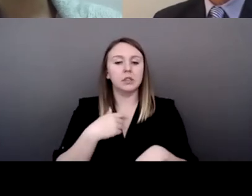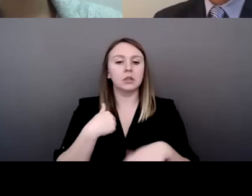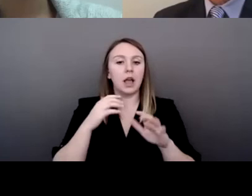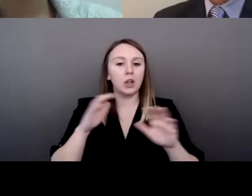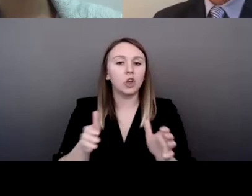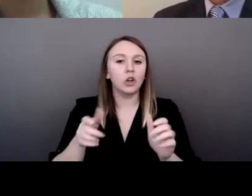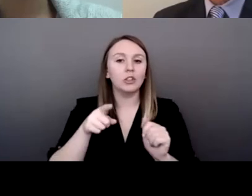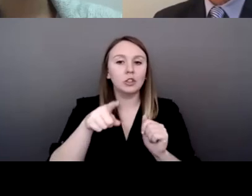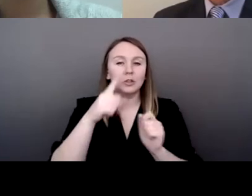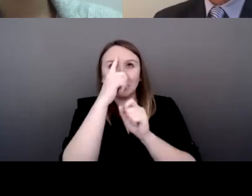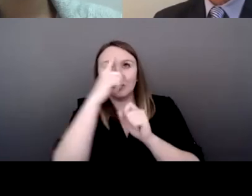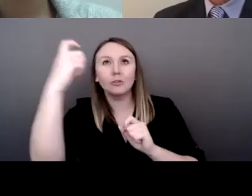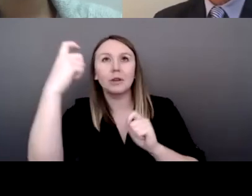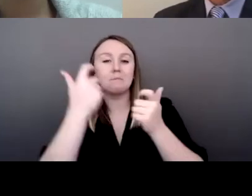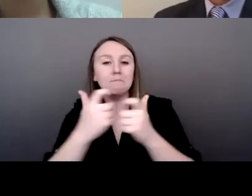big in this too. What